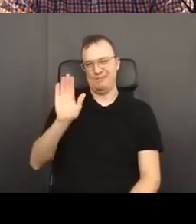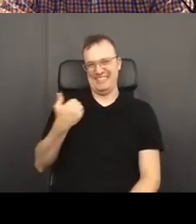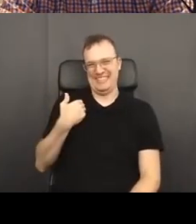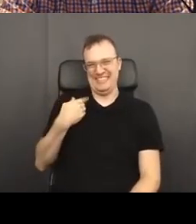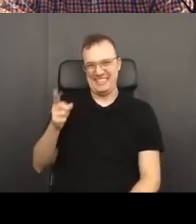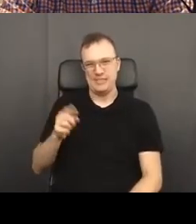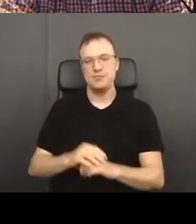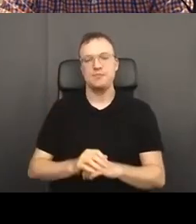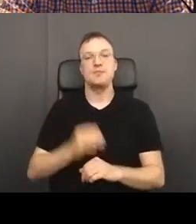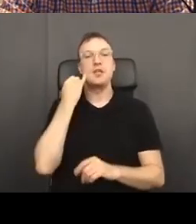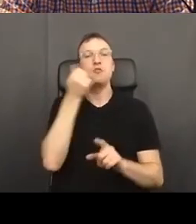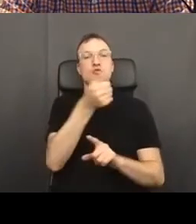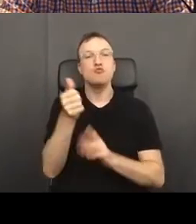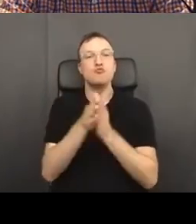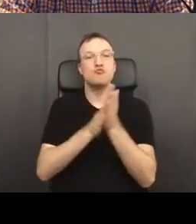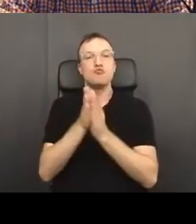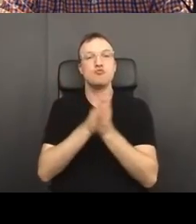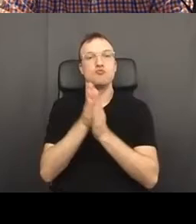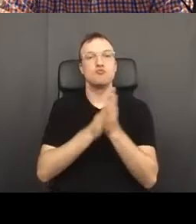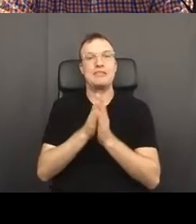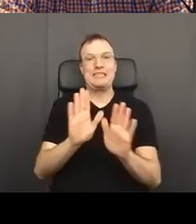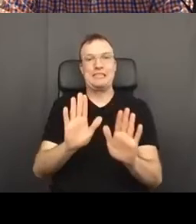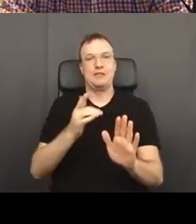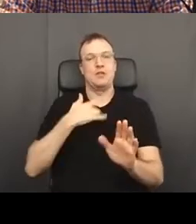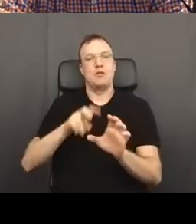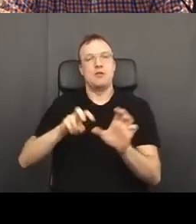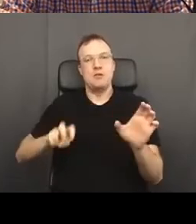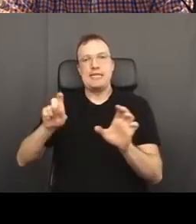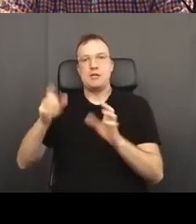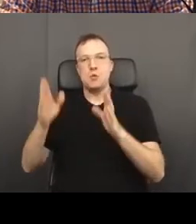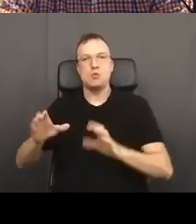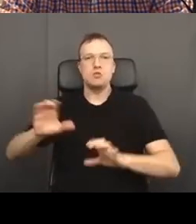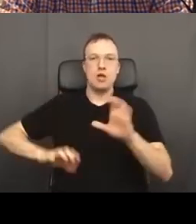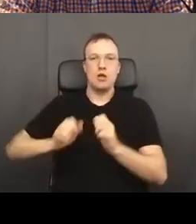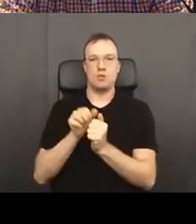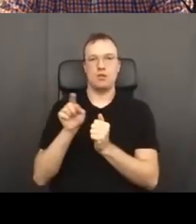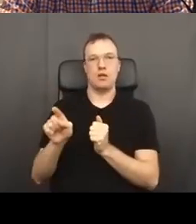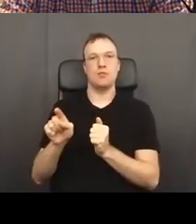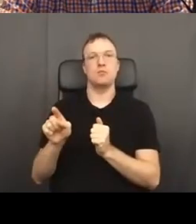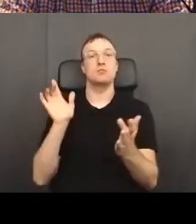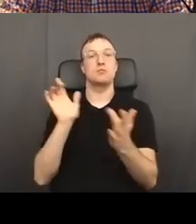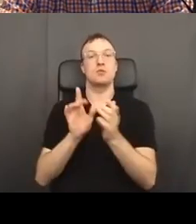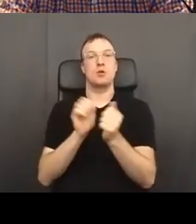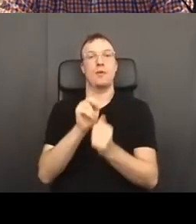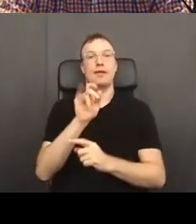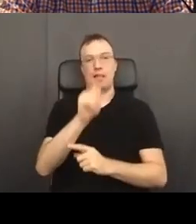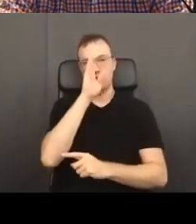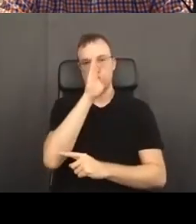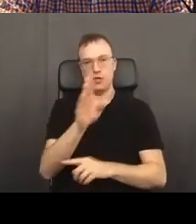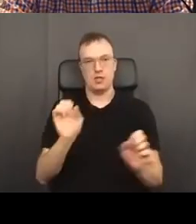you would like to step off the call for any reason, require someone to chat with, you can get in touch with Kat